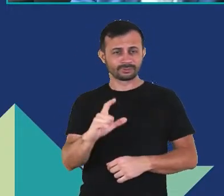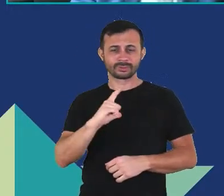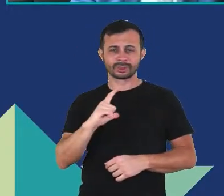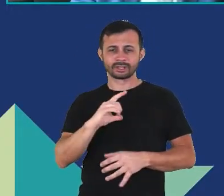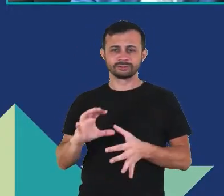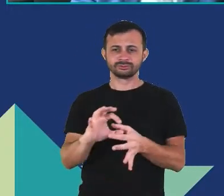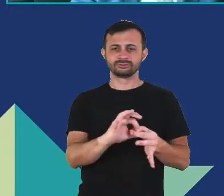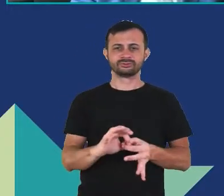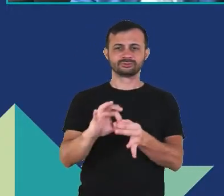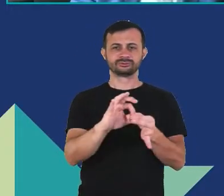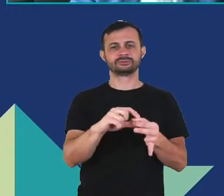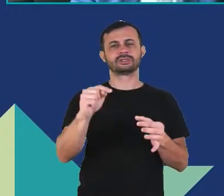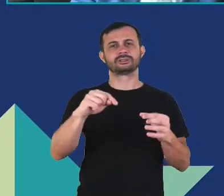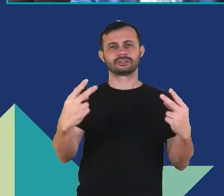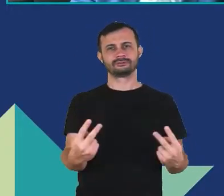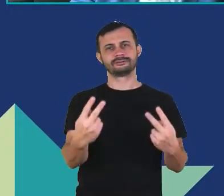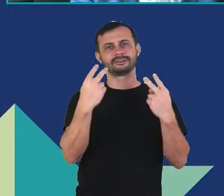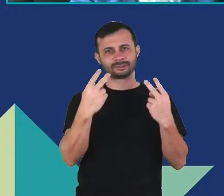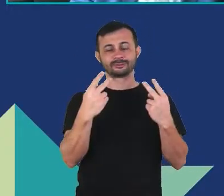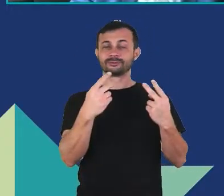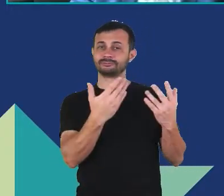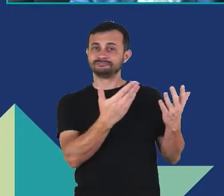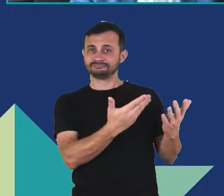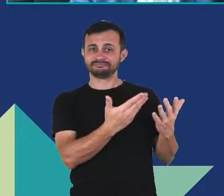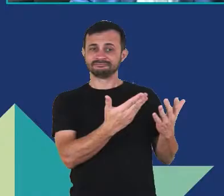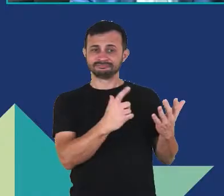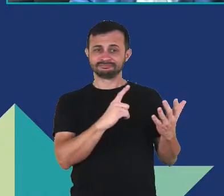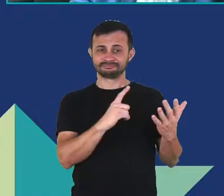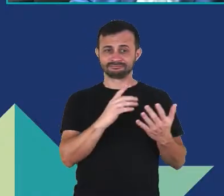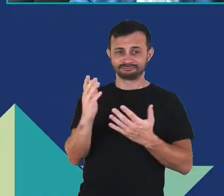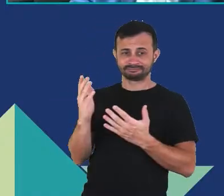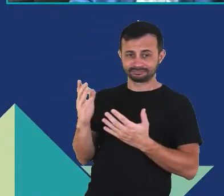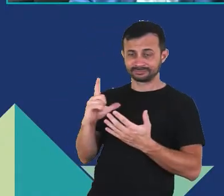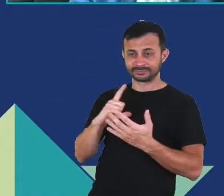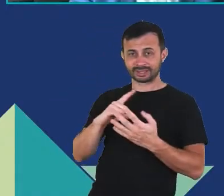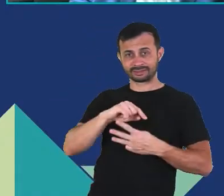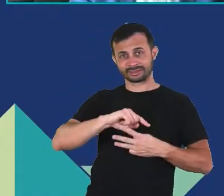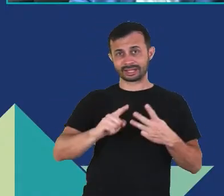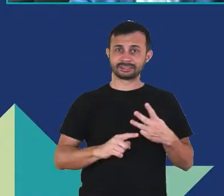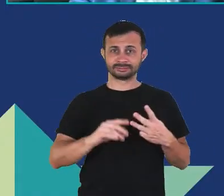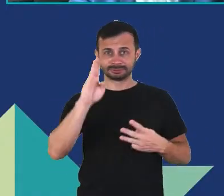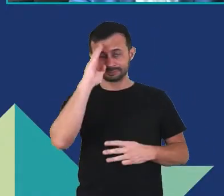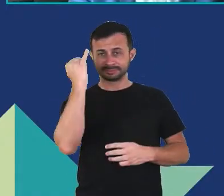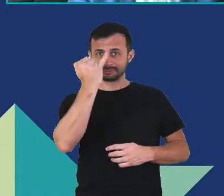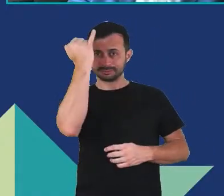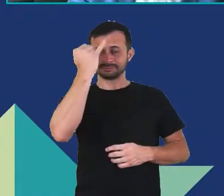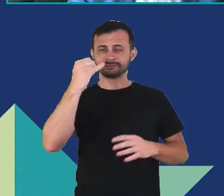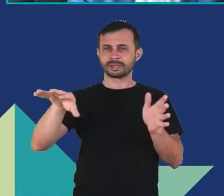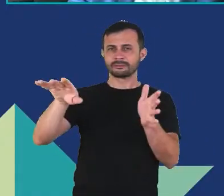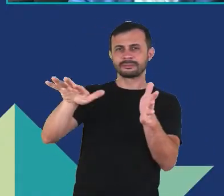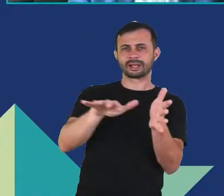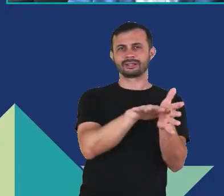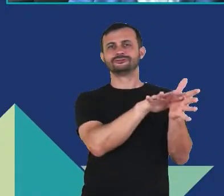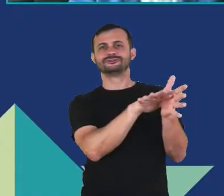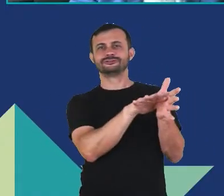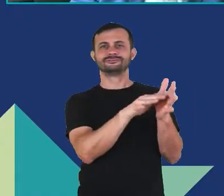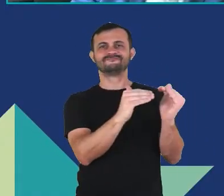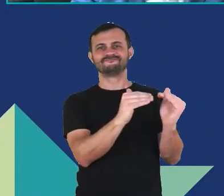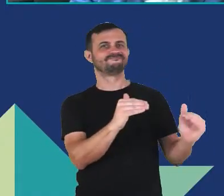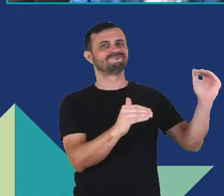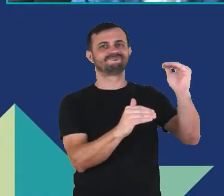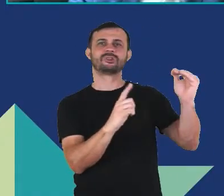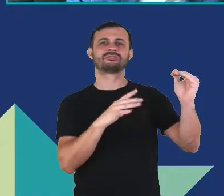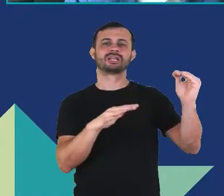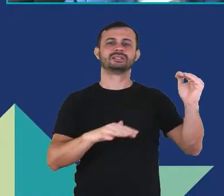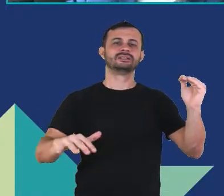these are 3 of the top 5 tailings dams in the world in terms of height. And